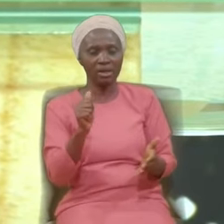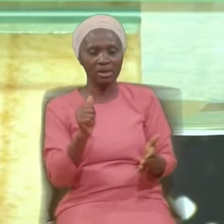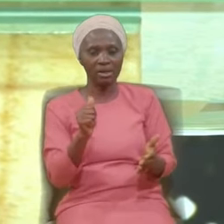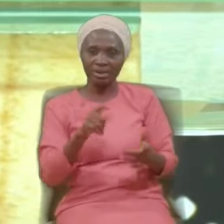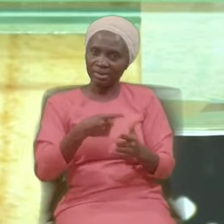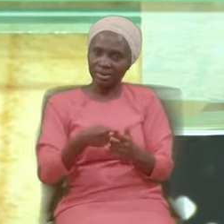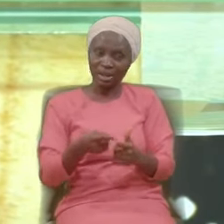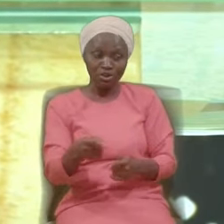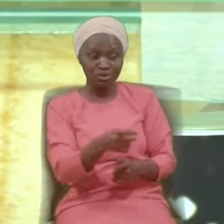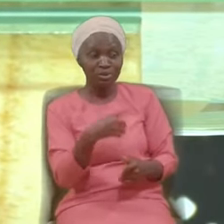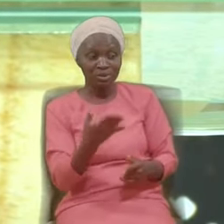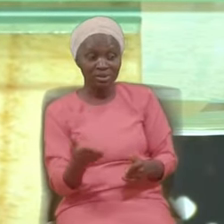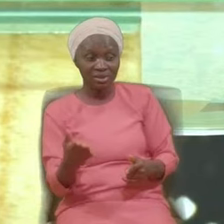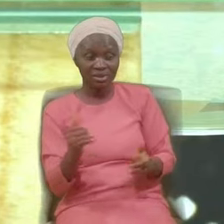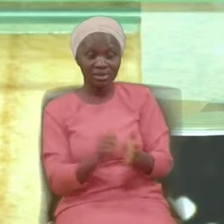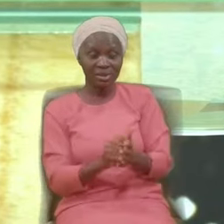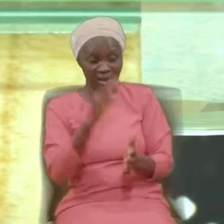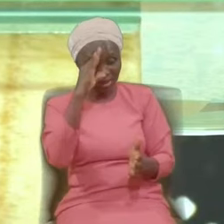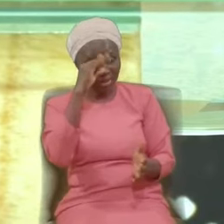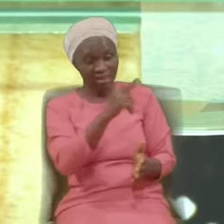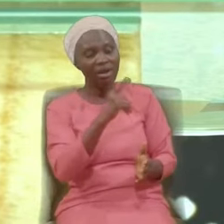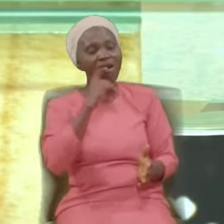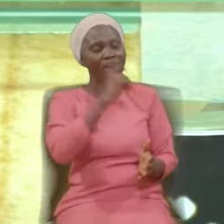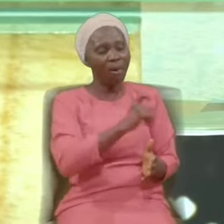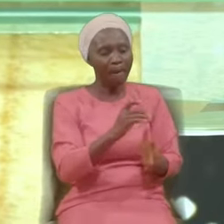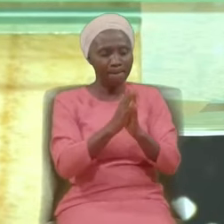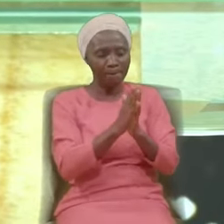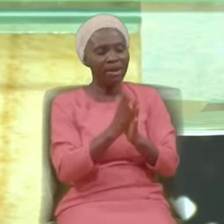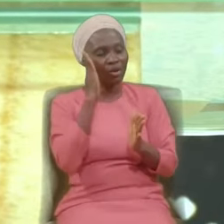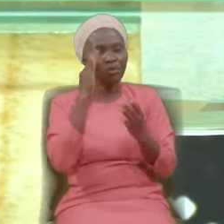come to pass, he shall have.